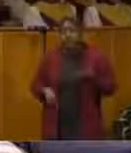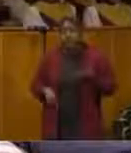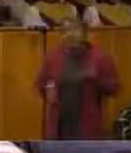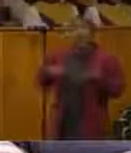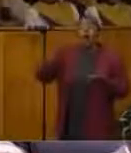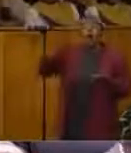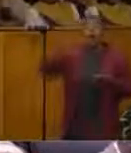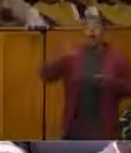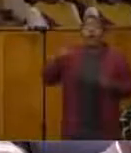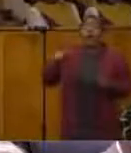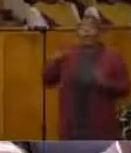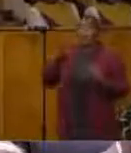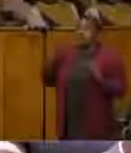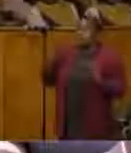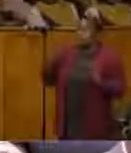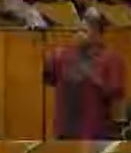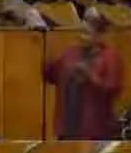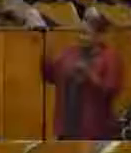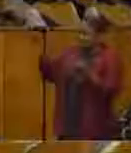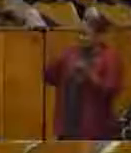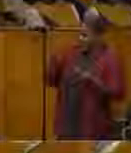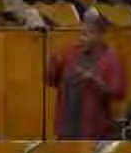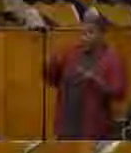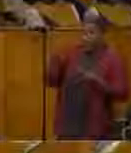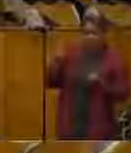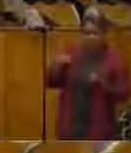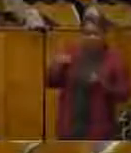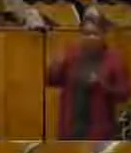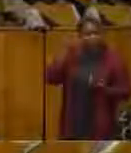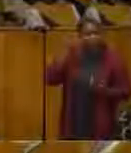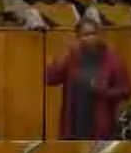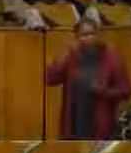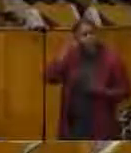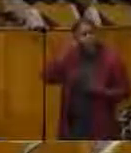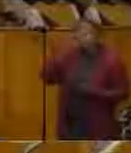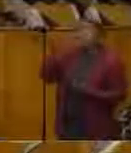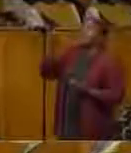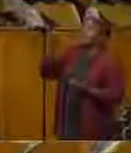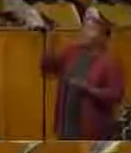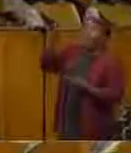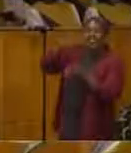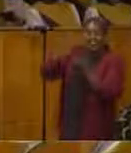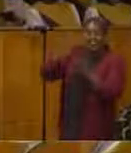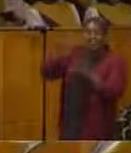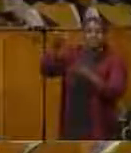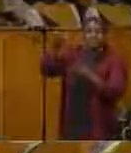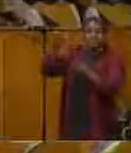He's given to me because he's a giving God.